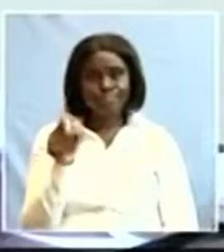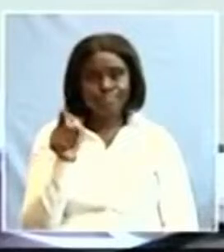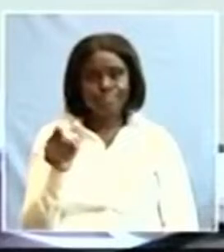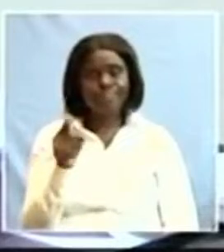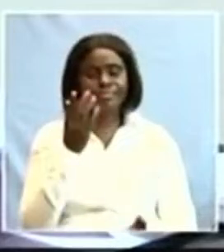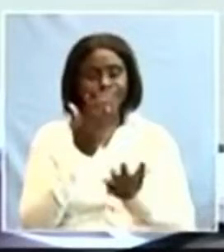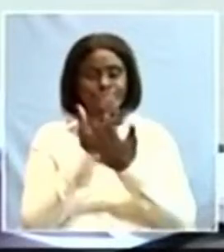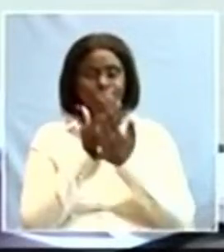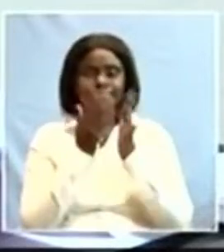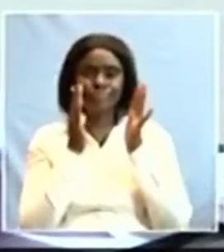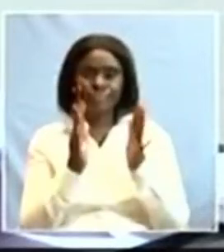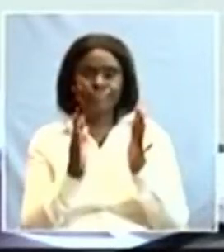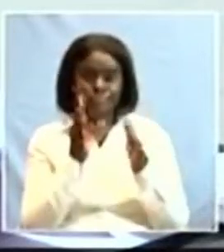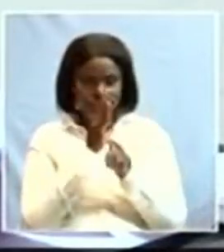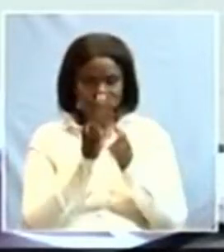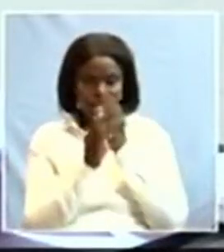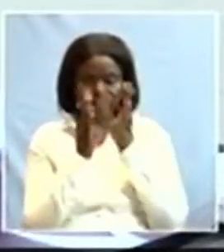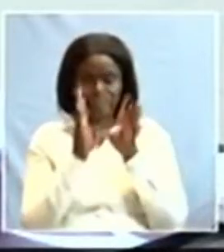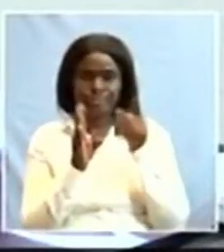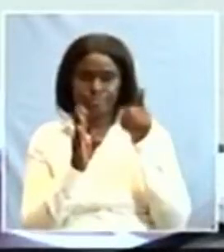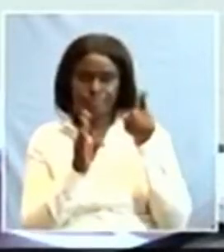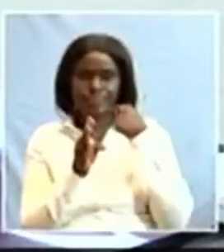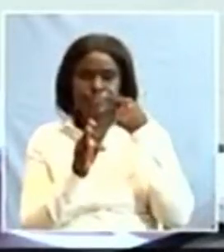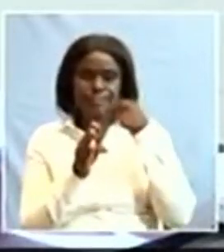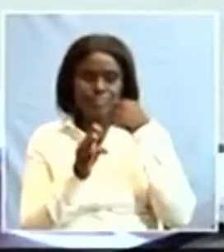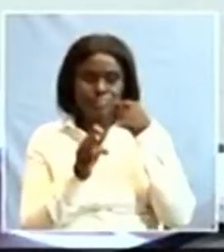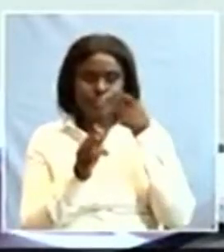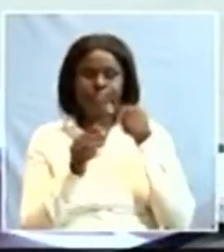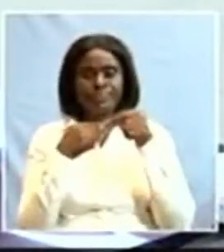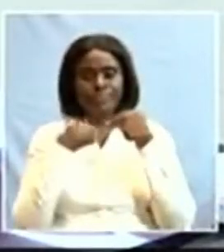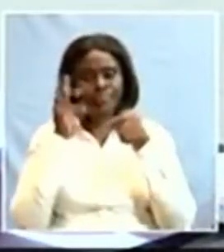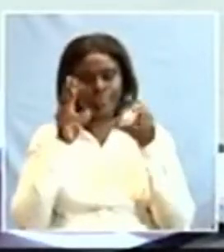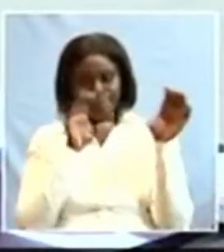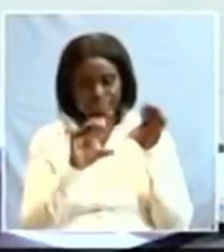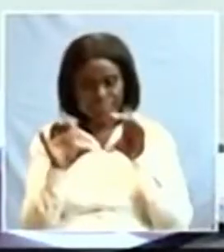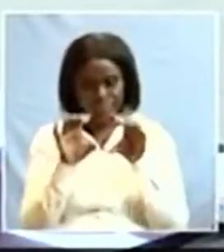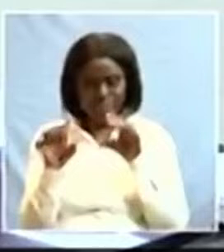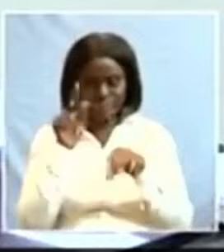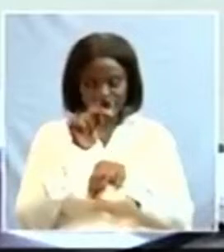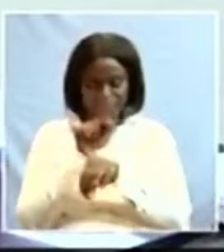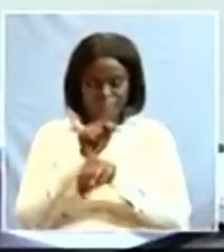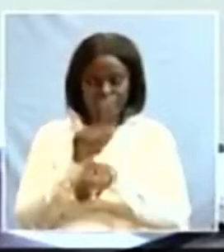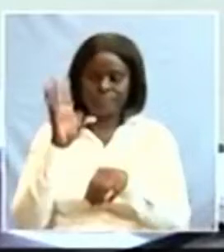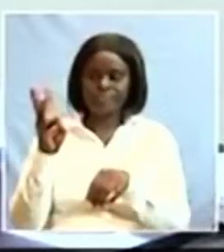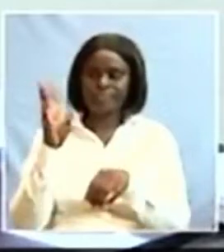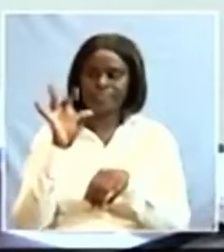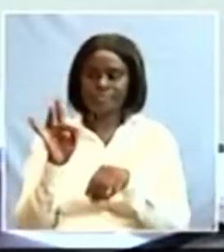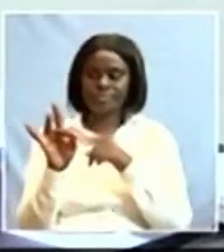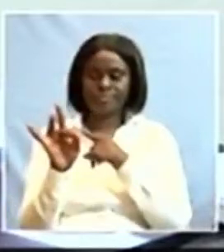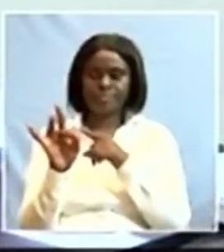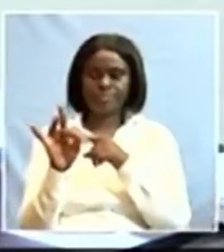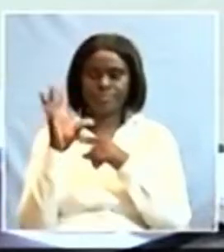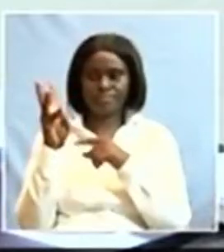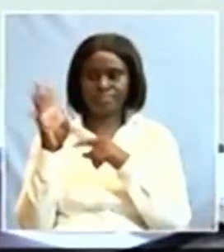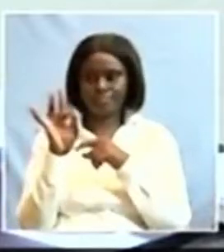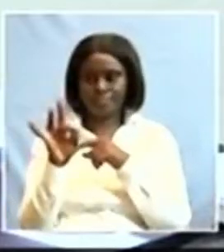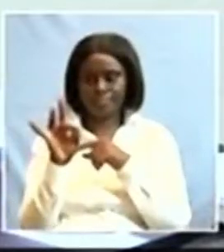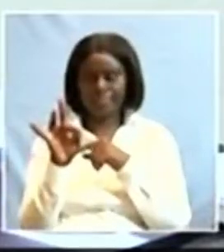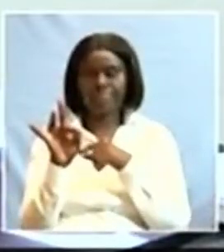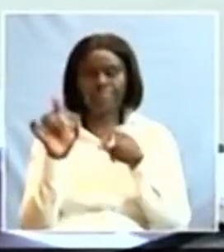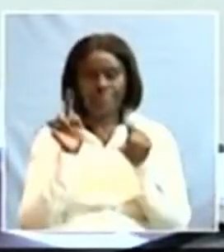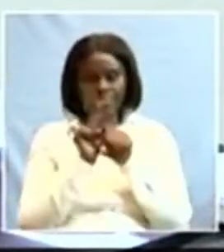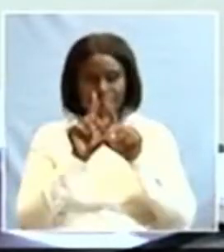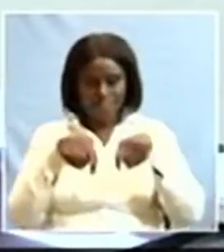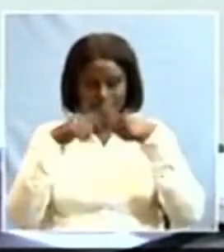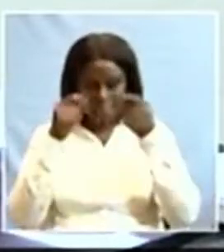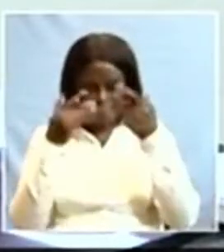bidder, the contractor, he submitted, I'm going to do this project at 68. And he